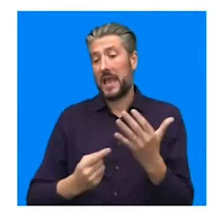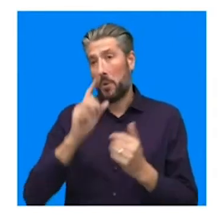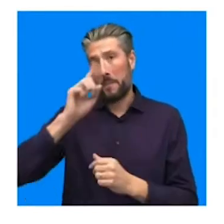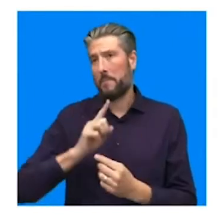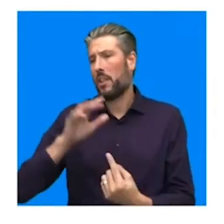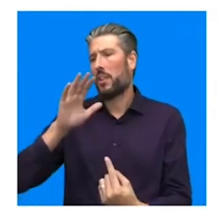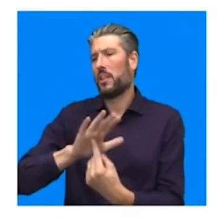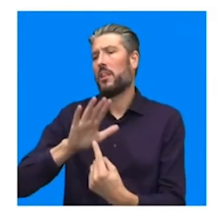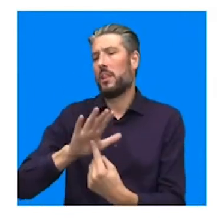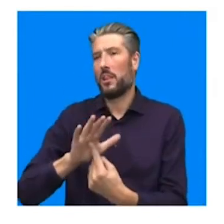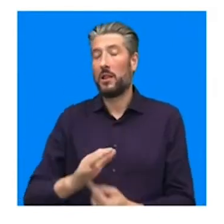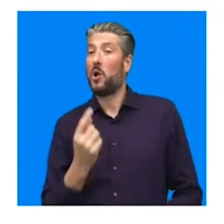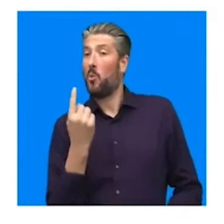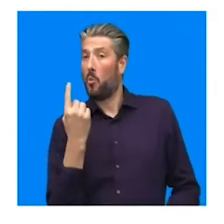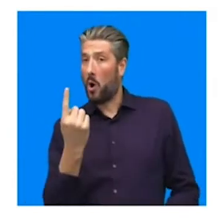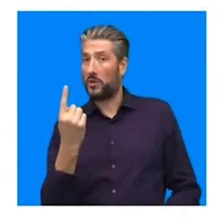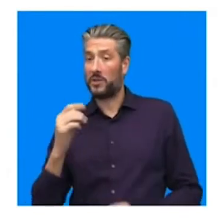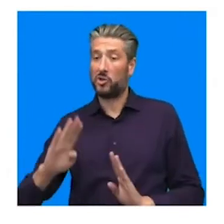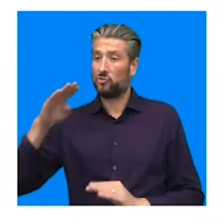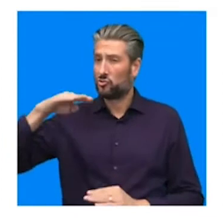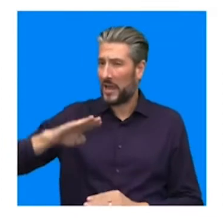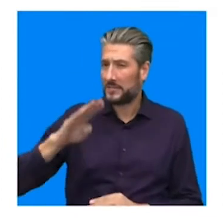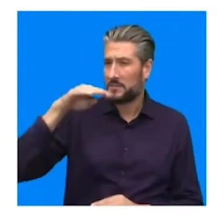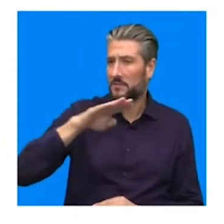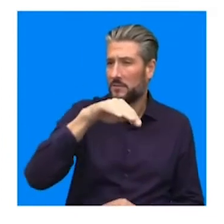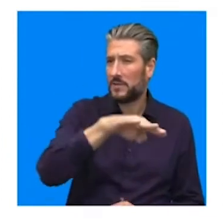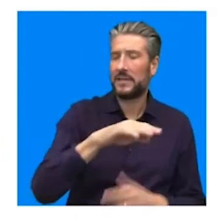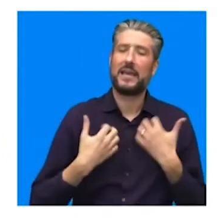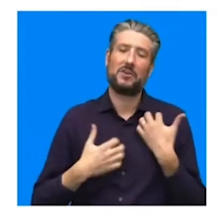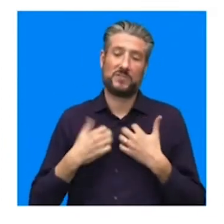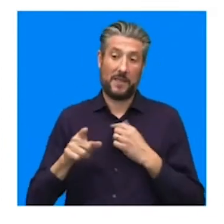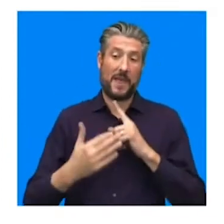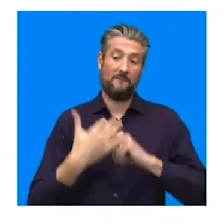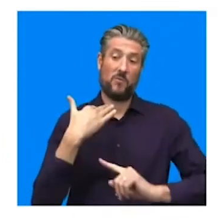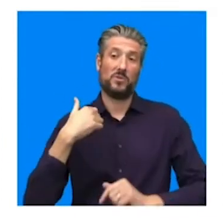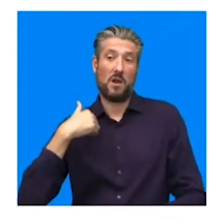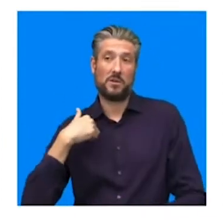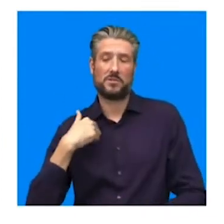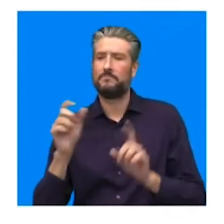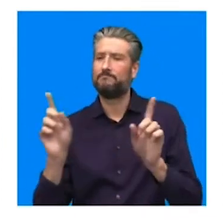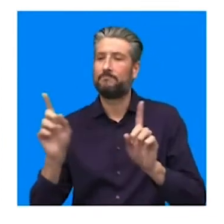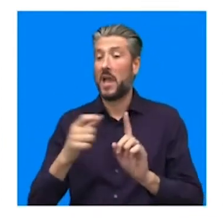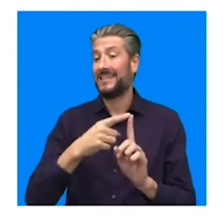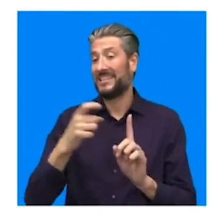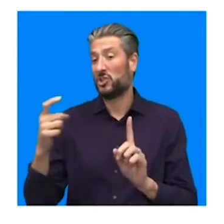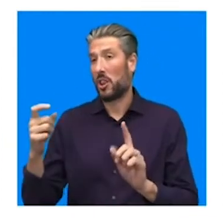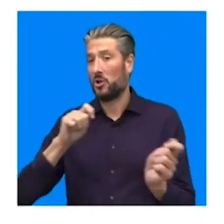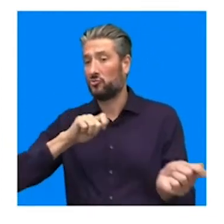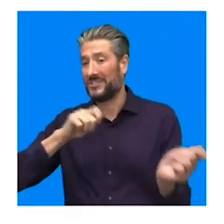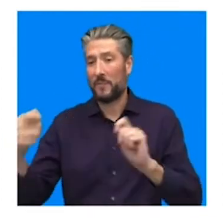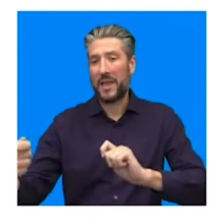the trends that we see out there that's really influencing how we're working with cities is the digital transformation technology is advancing into all parts of our